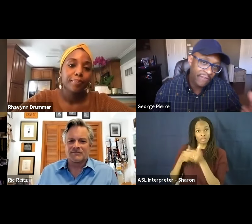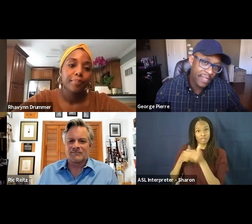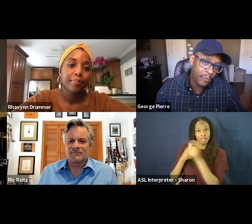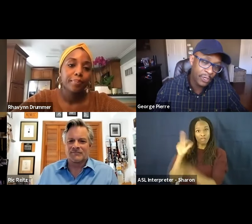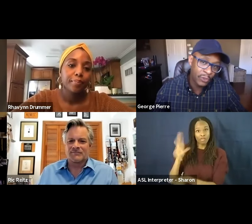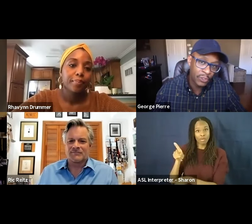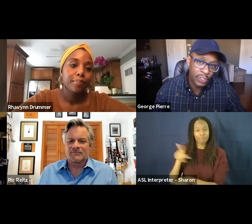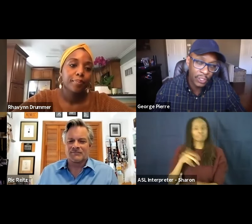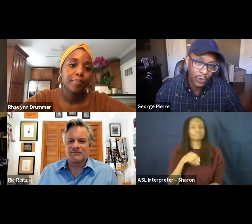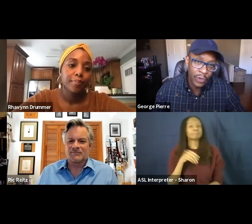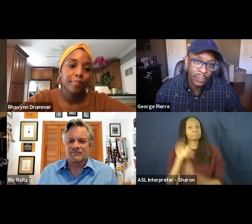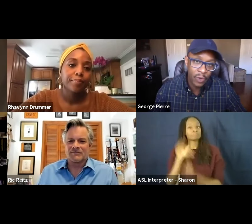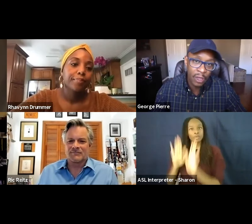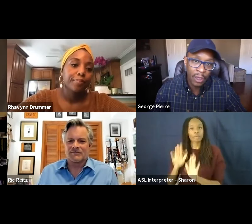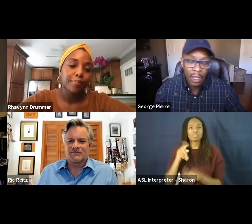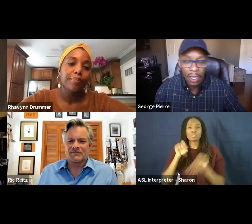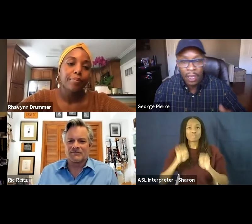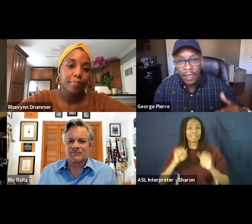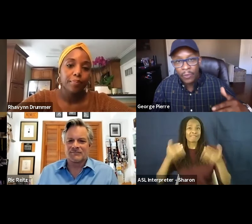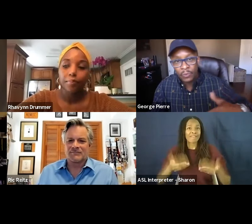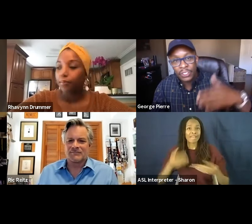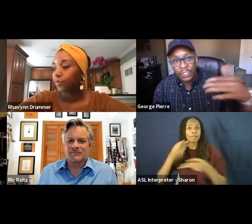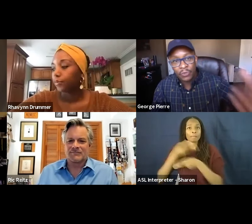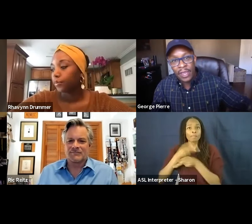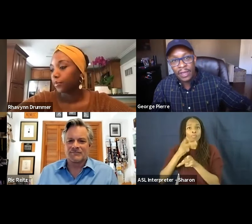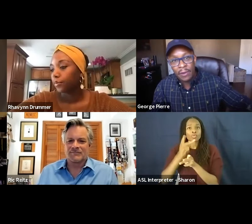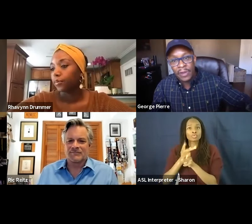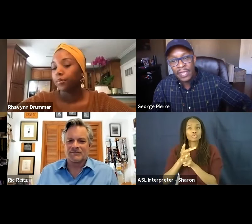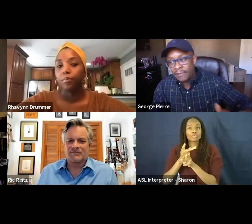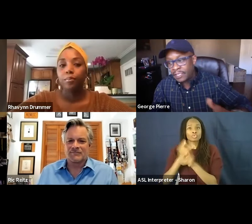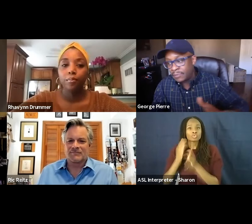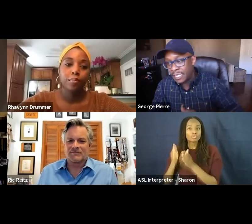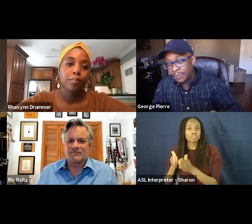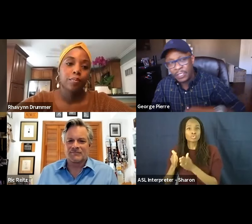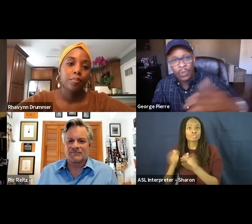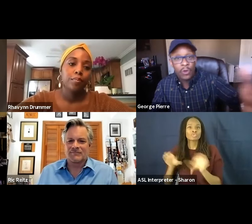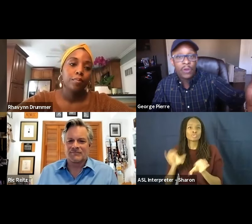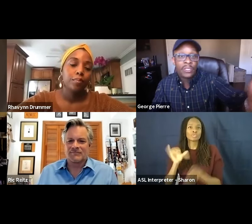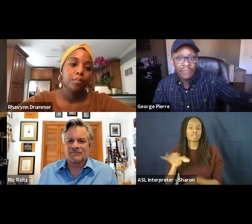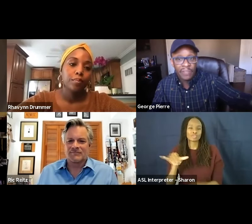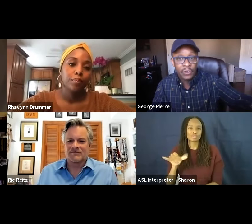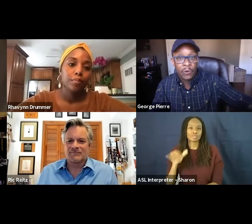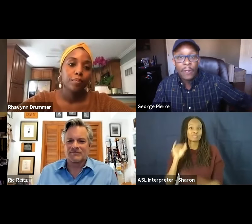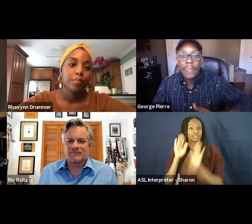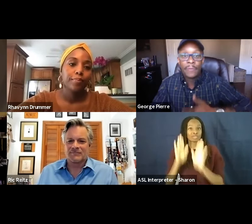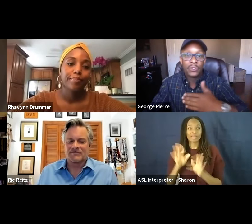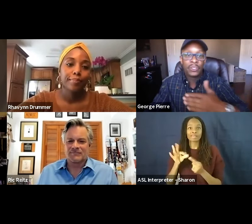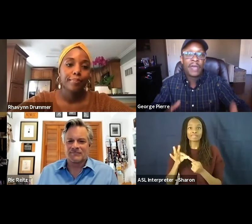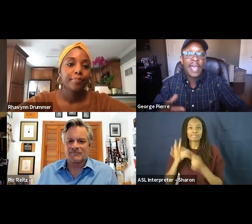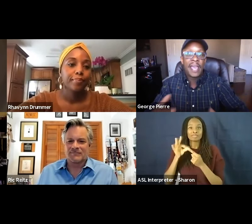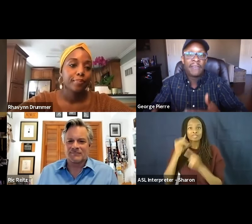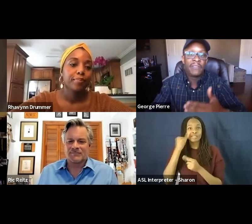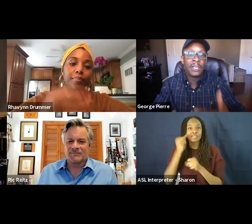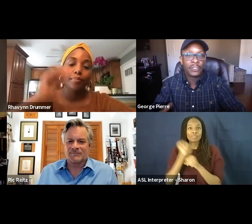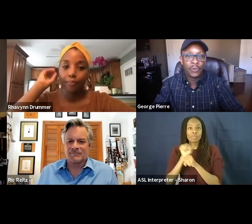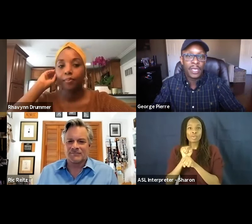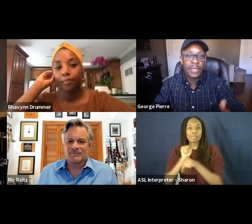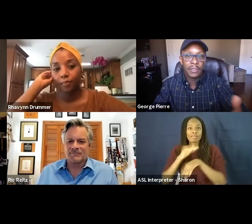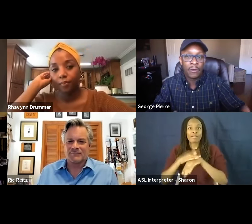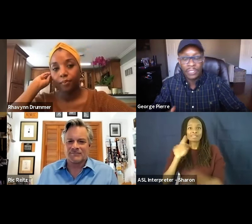even invite the producers to do it as well, which is great. But I think sometimes, especially when you're working on a TV show, the producers don't have